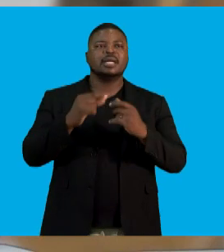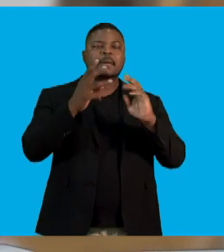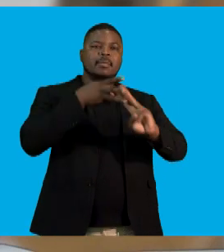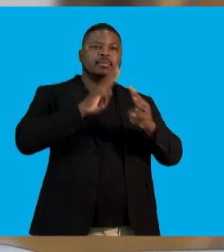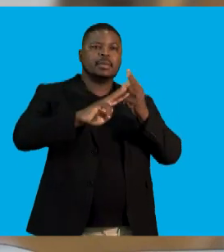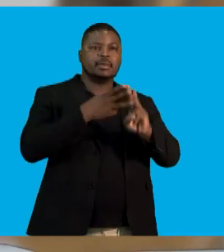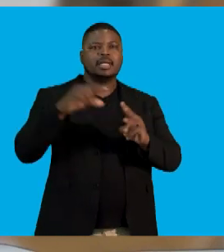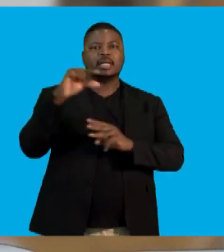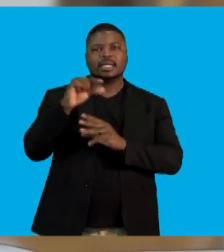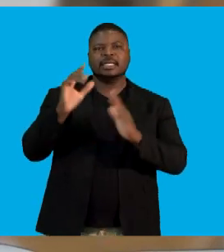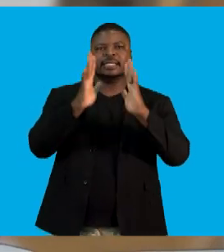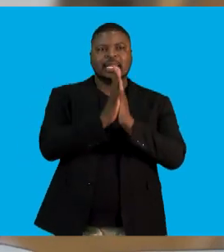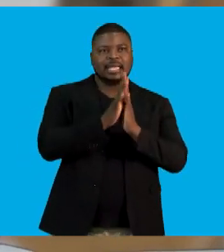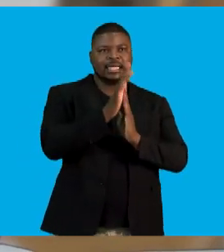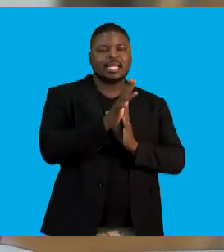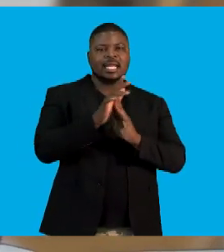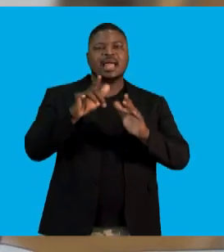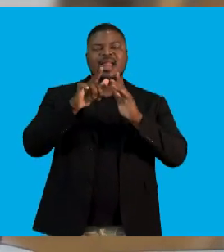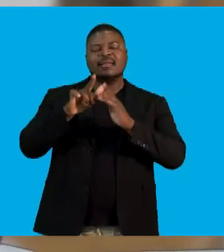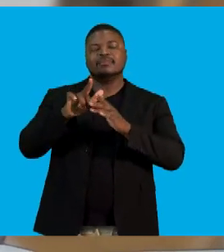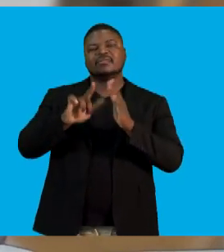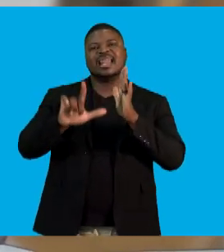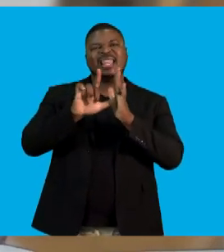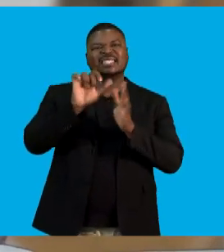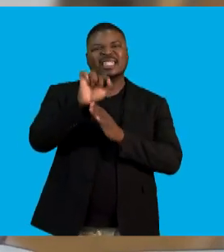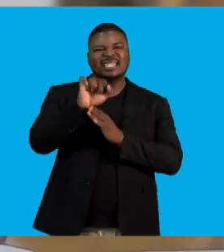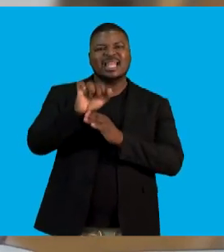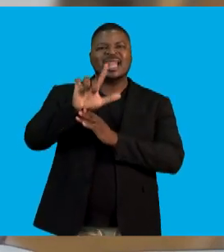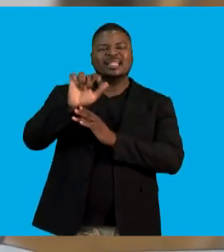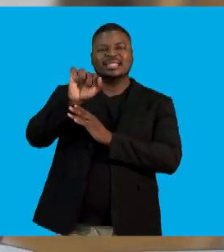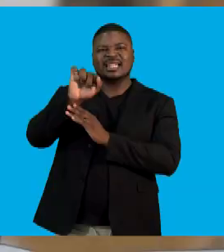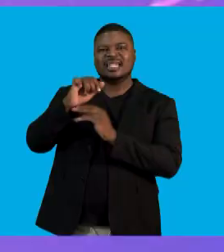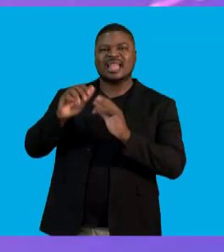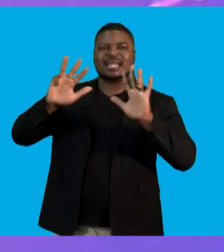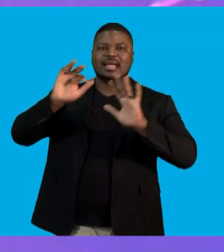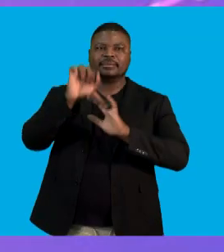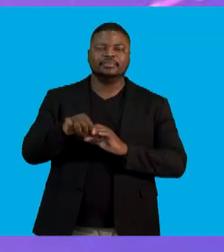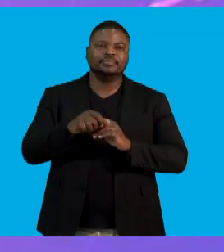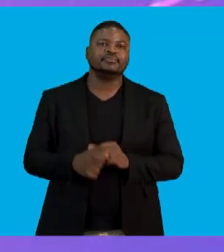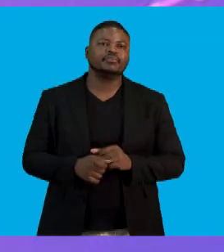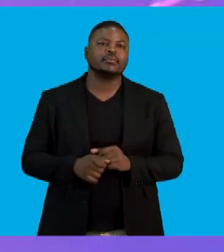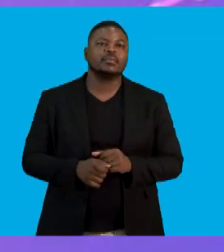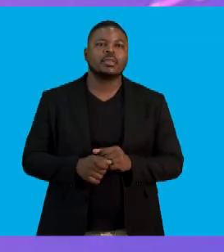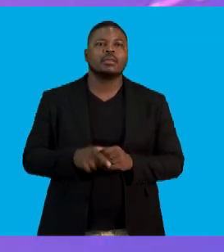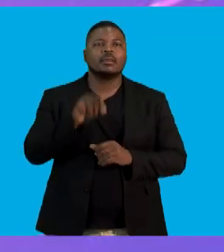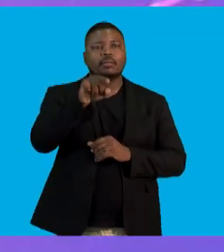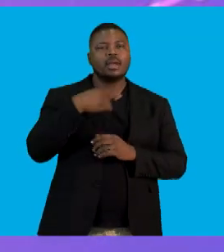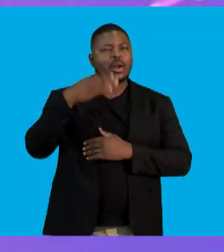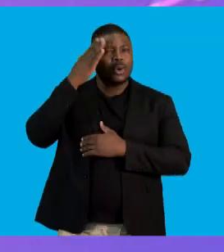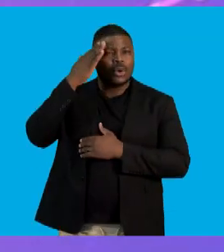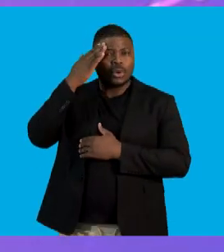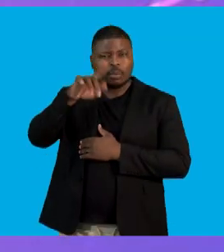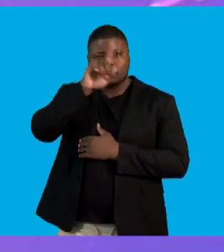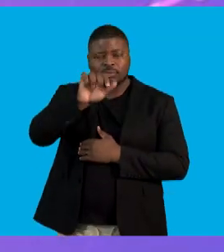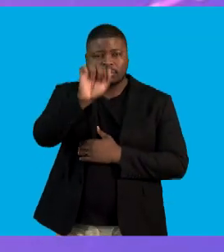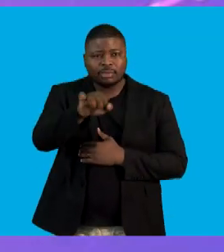is classifying and collecting data. If you look at the first slide that I've prepared for you guys, did you know that the percentage of